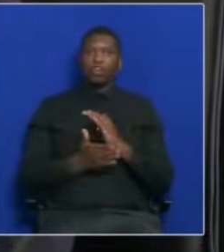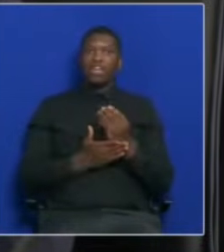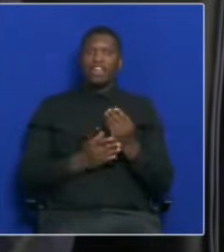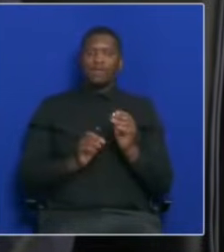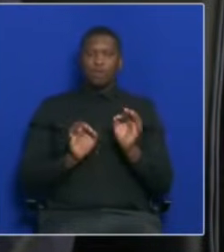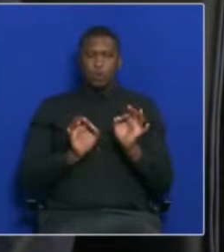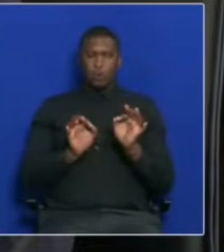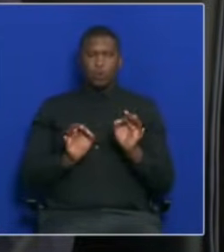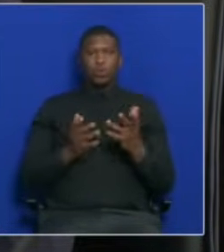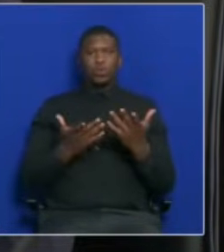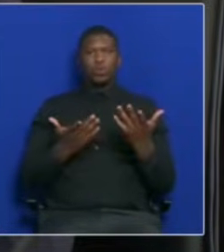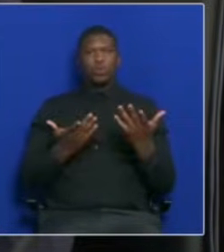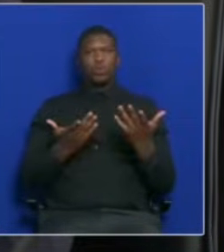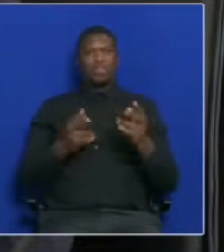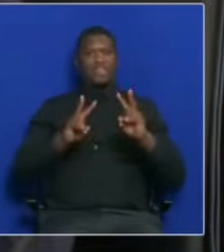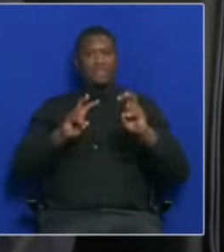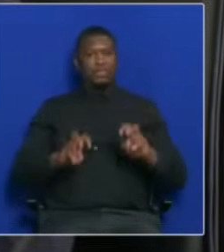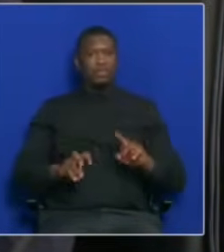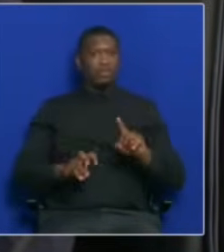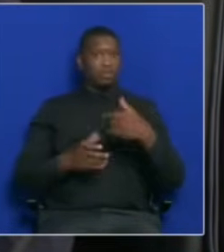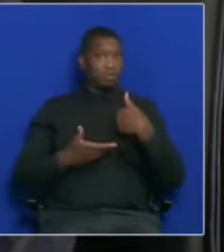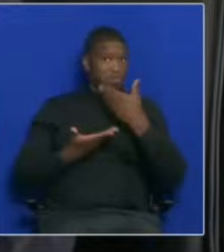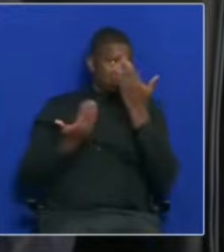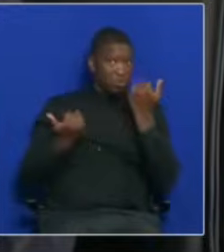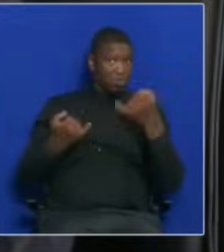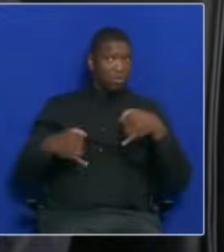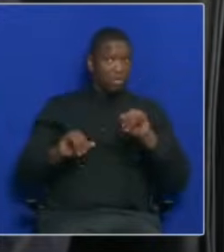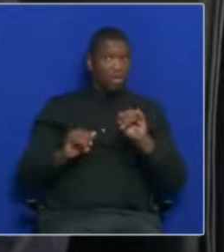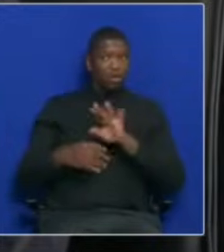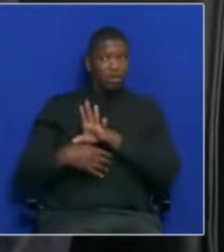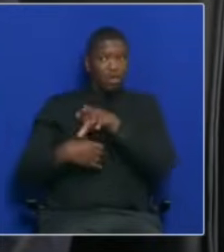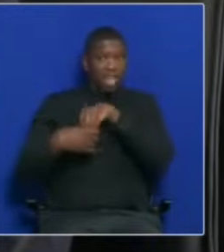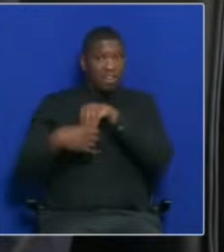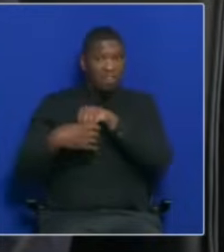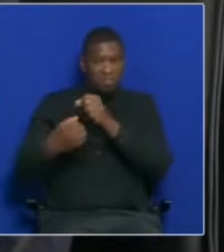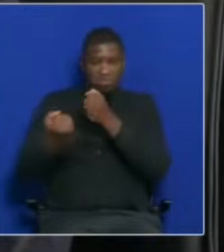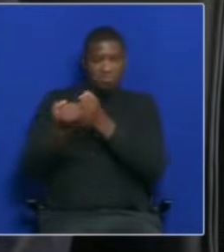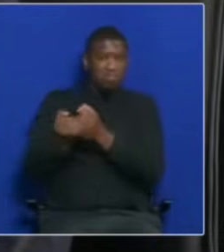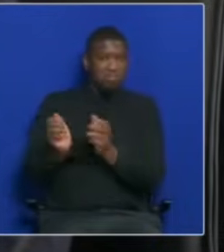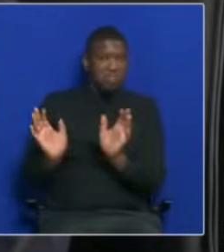have known. You would have participated in him